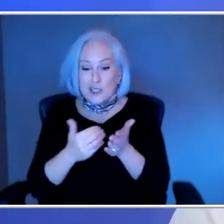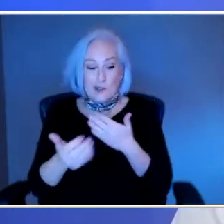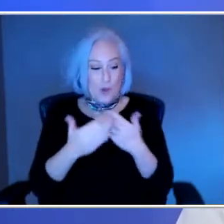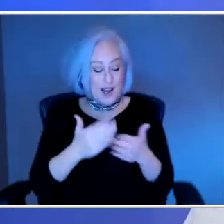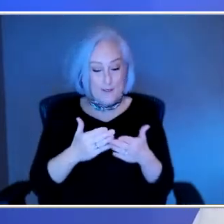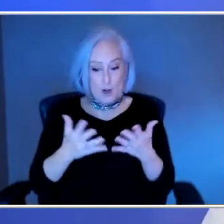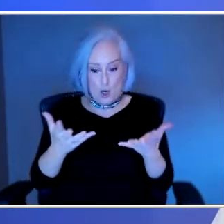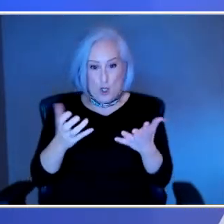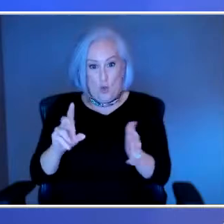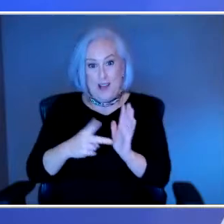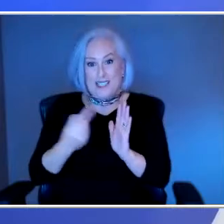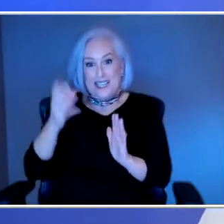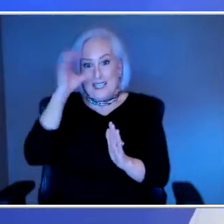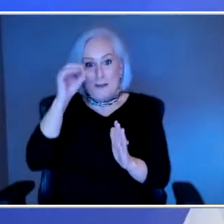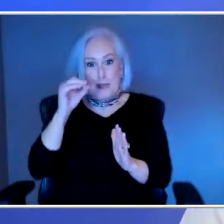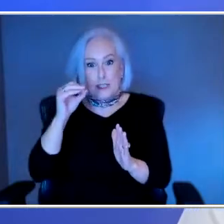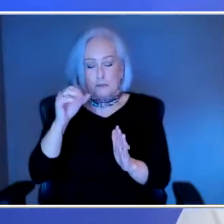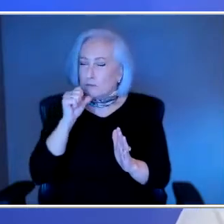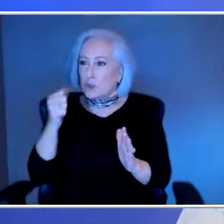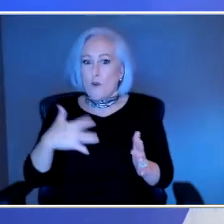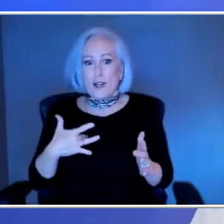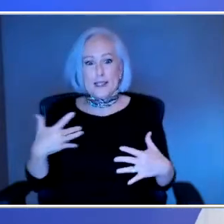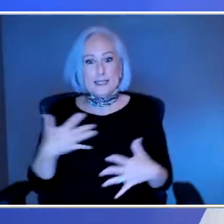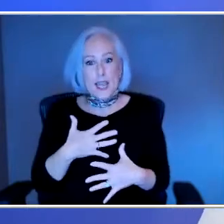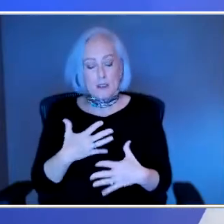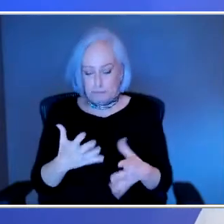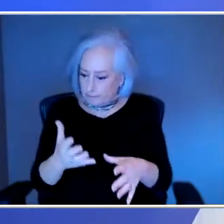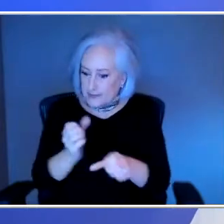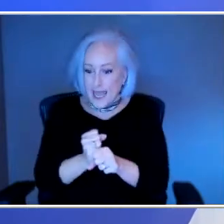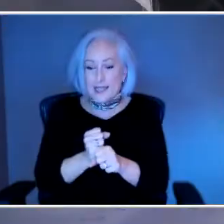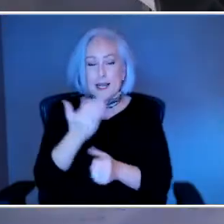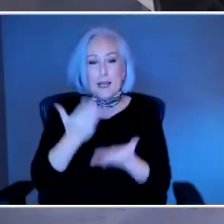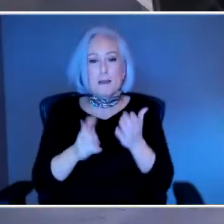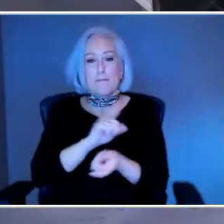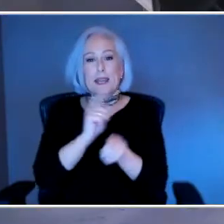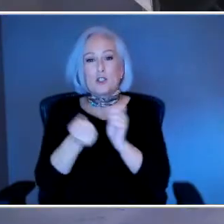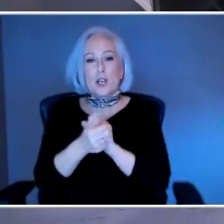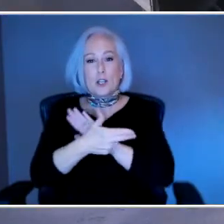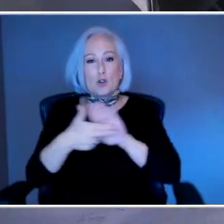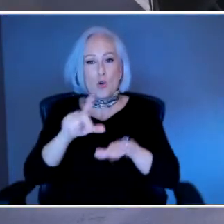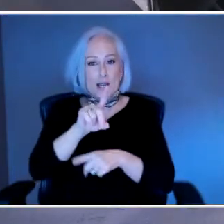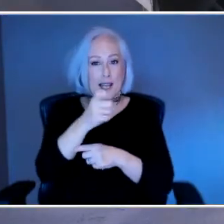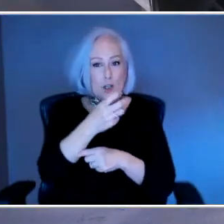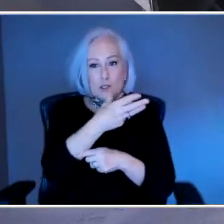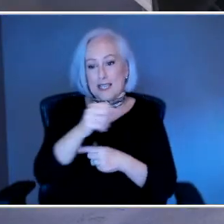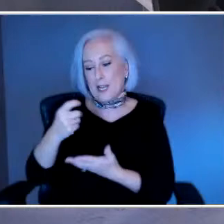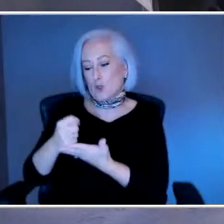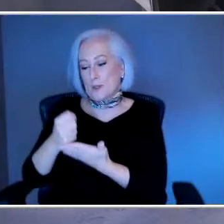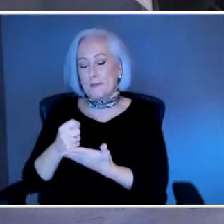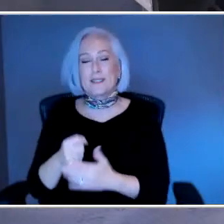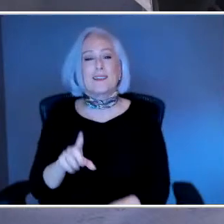be scared. Get a second opinion. It may change your diagnosis as well as your treatment plan. Dr. Wagner, what's the takeaway today?